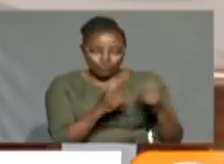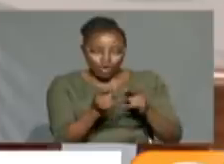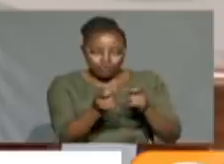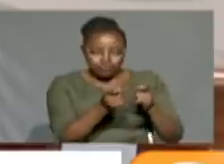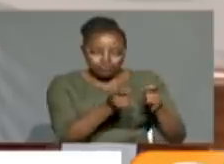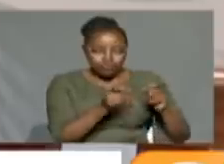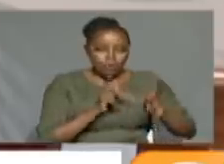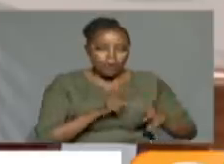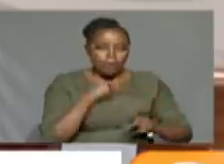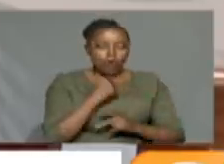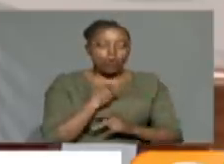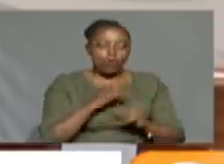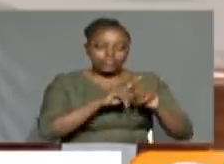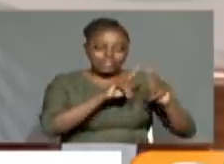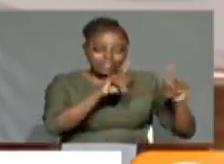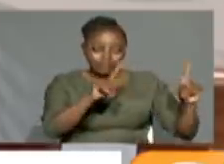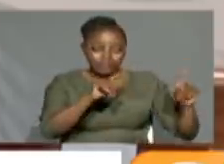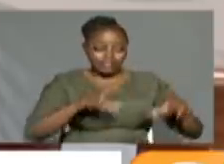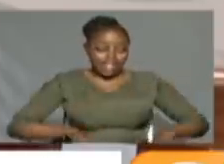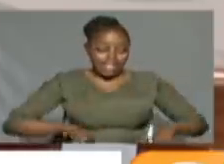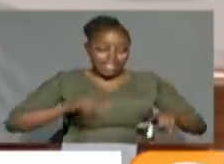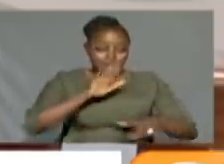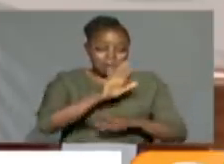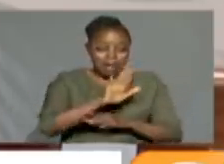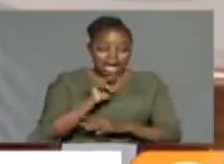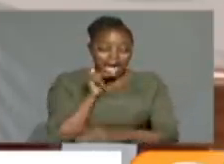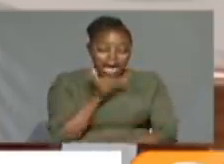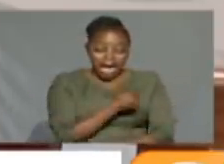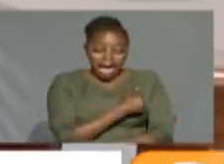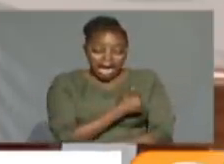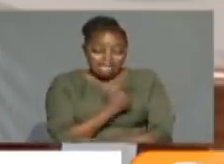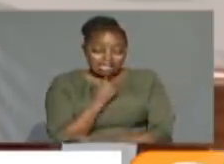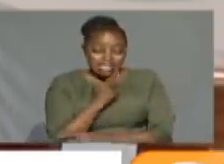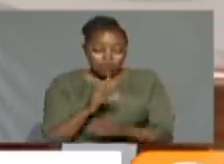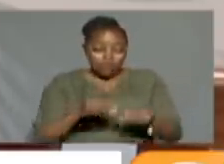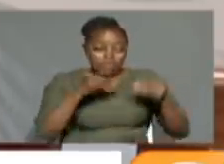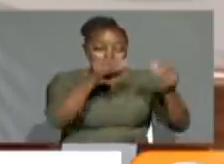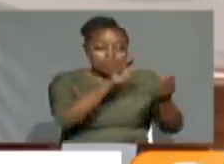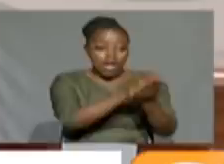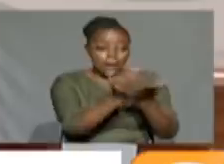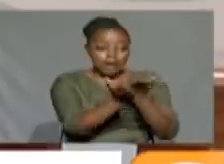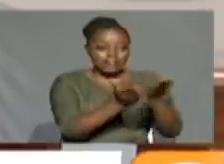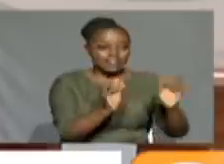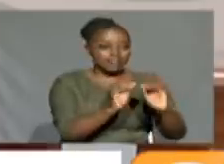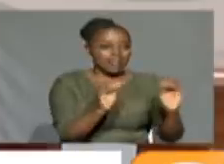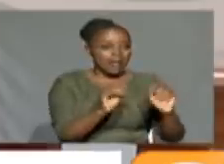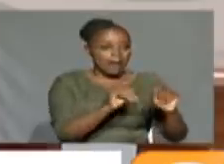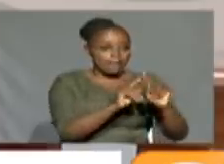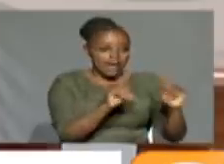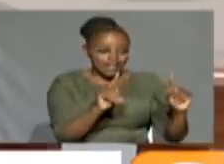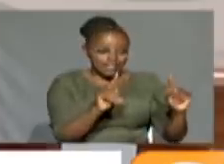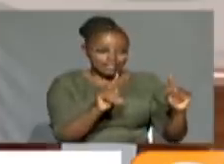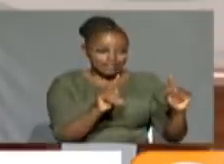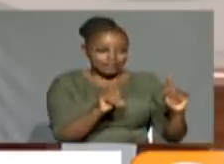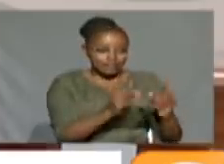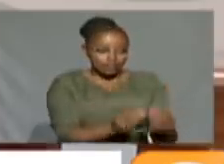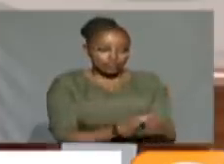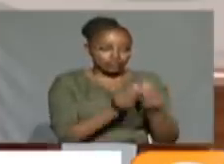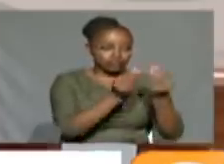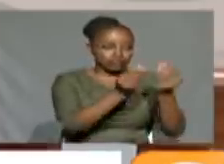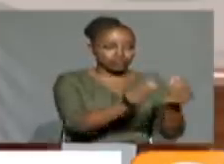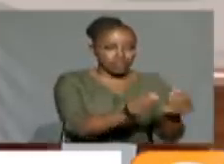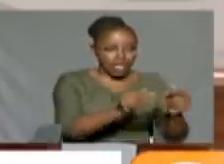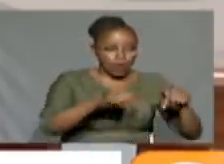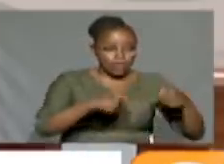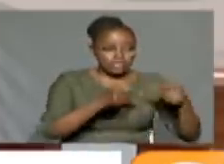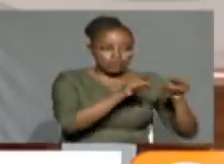to make a difference in their lives. Yeah. We don't purport to be offering banking services. We present ourselves